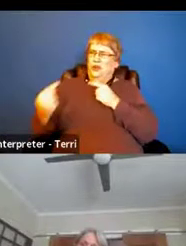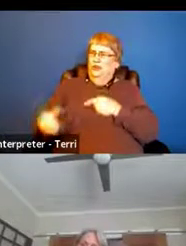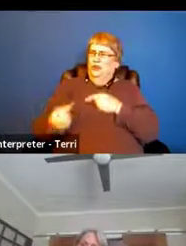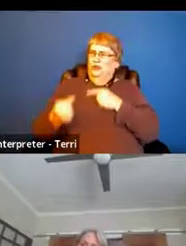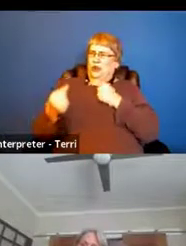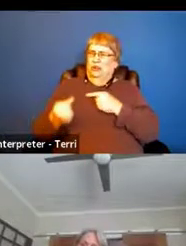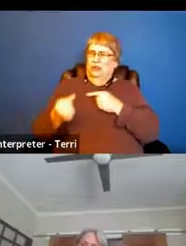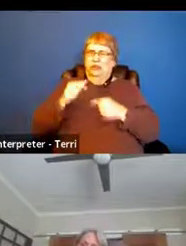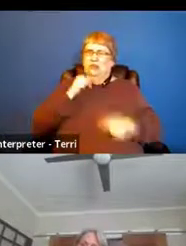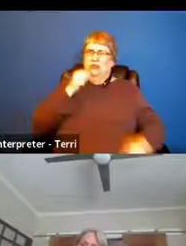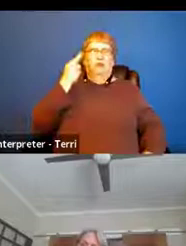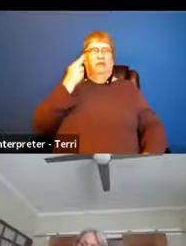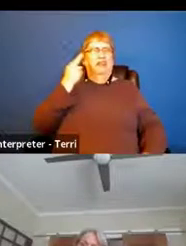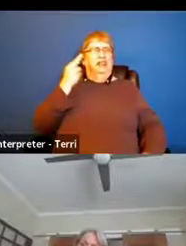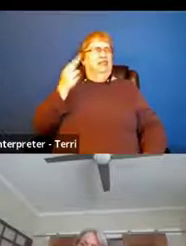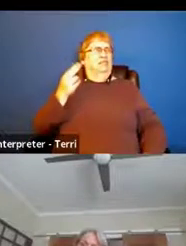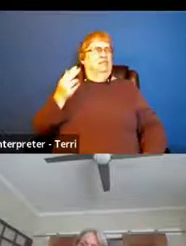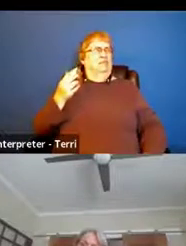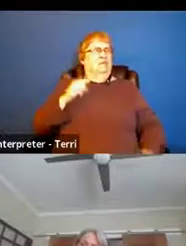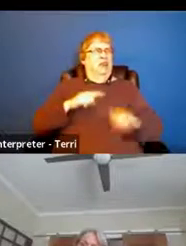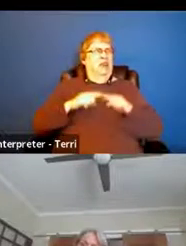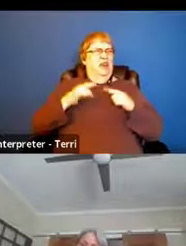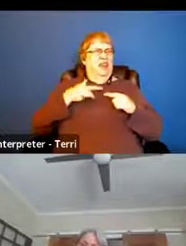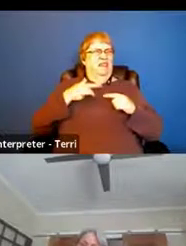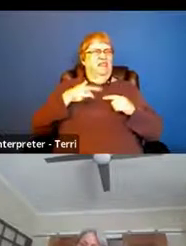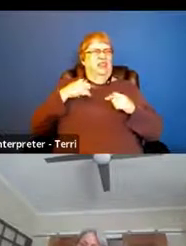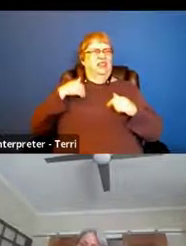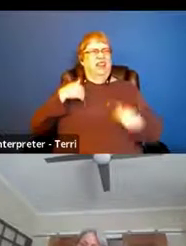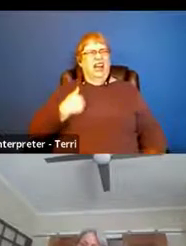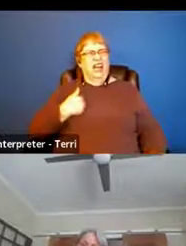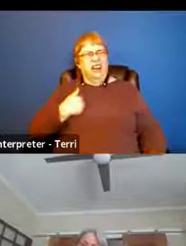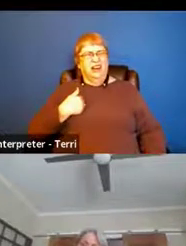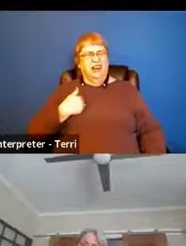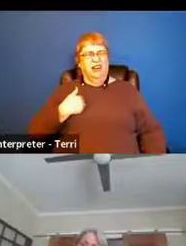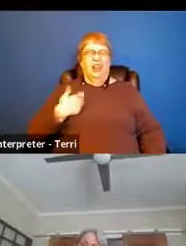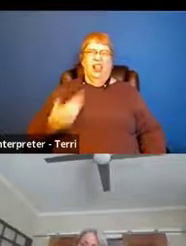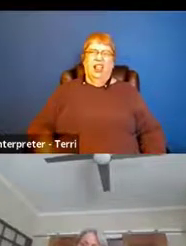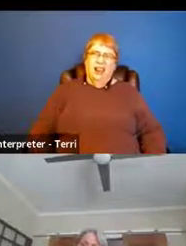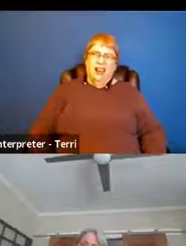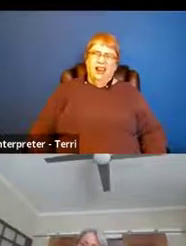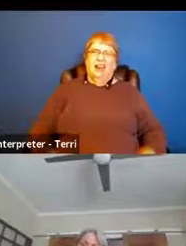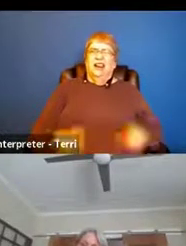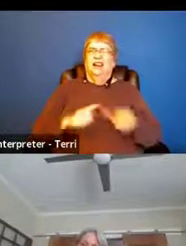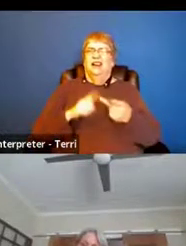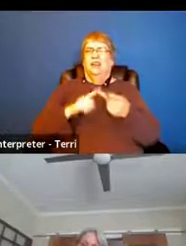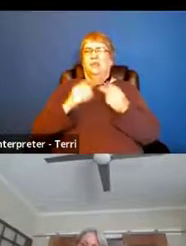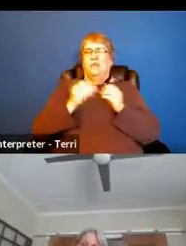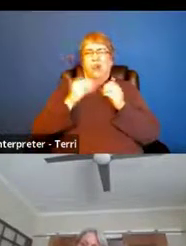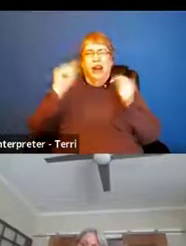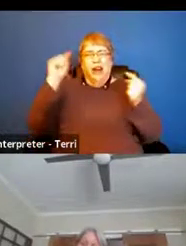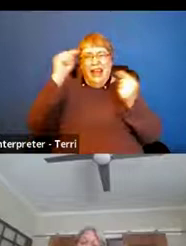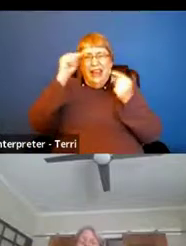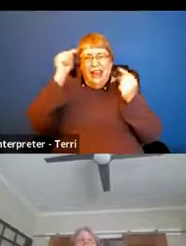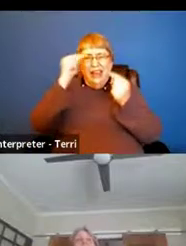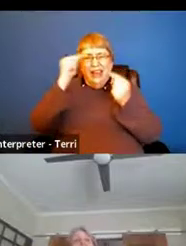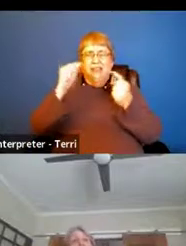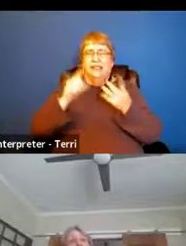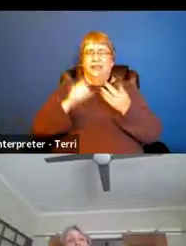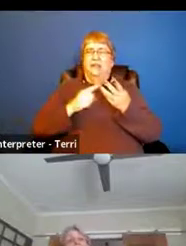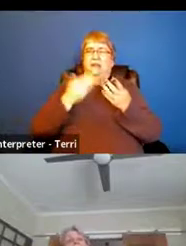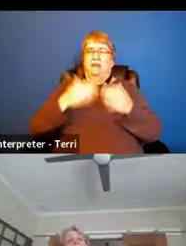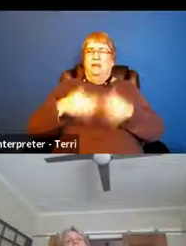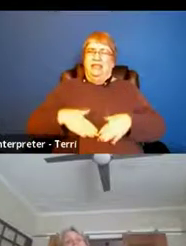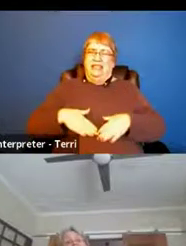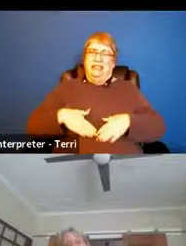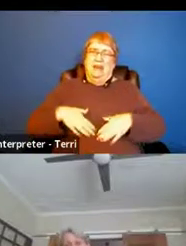conscious thought in your head. It might be that you're feeling more tired, feeling more run down. You might be getting more headaches. You might be getting stomach aches, all